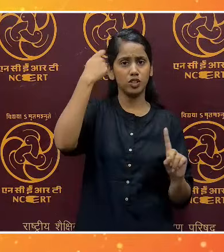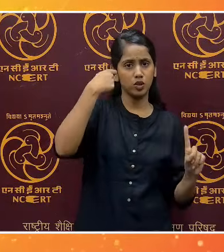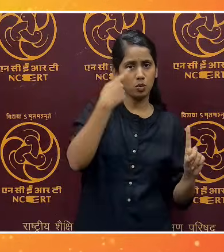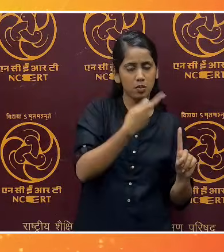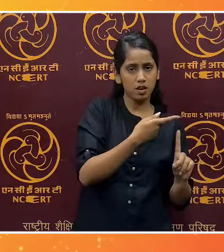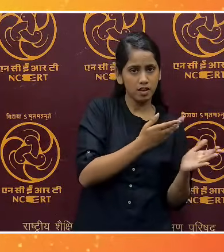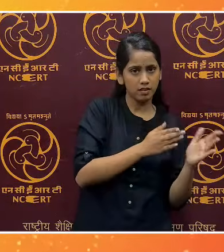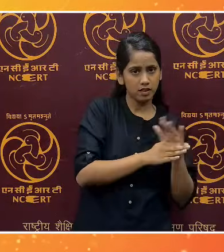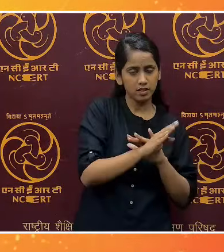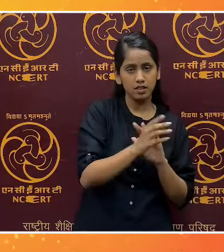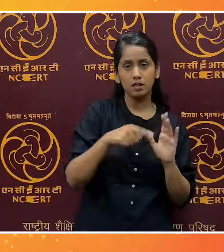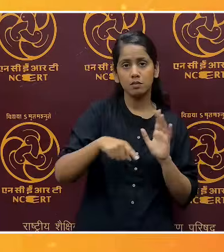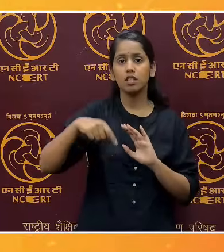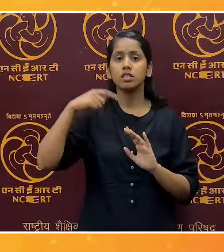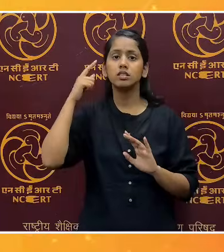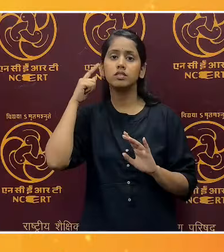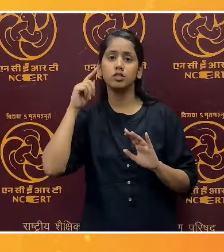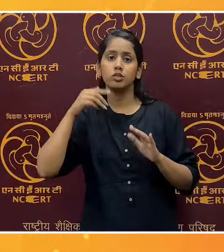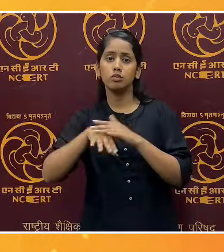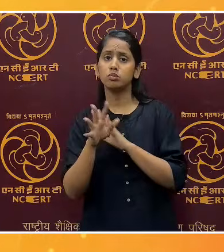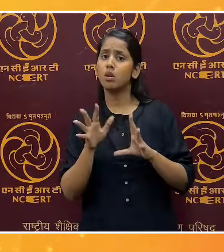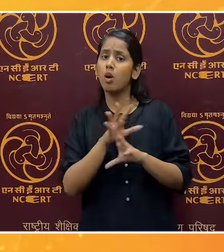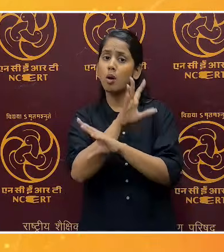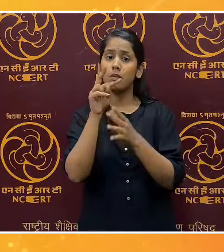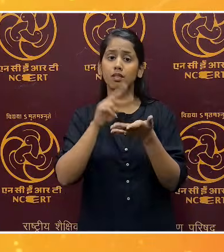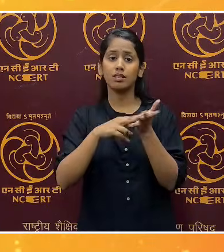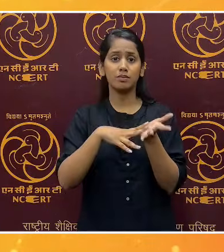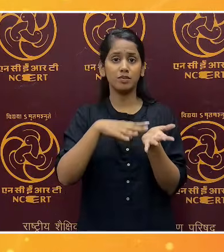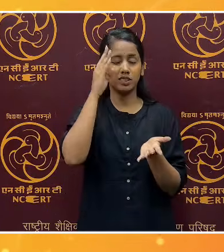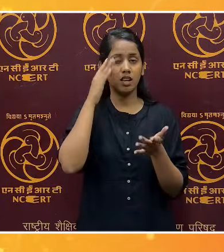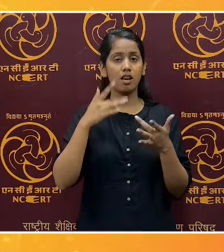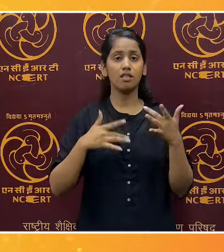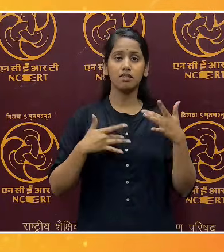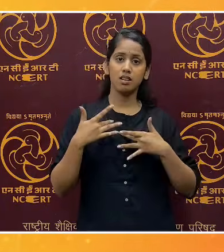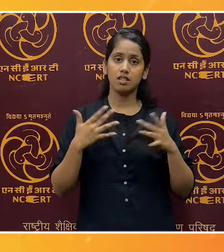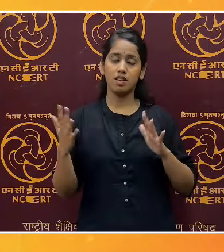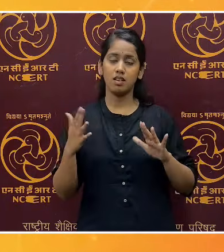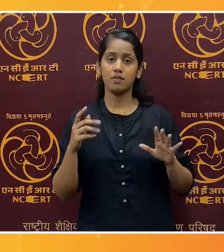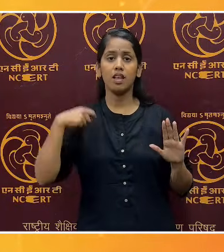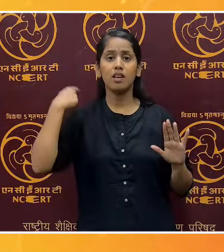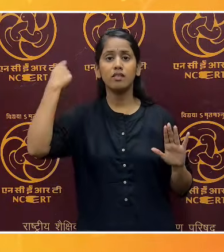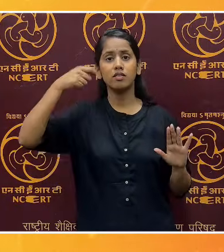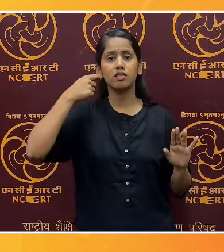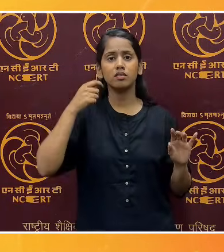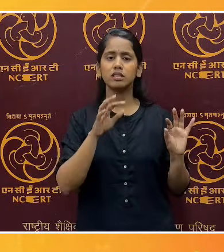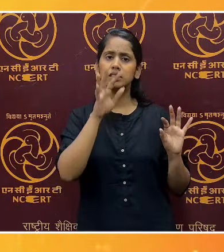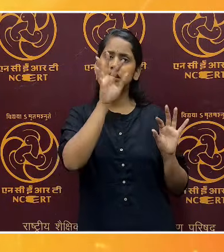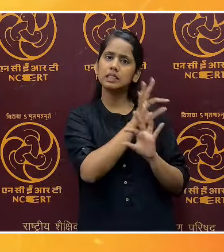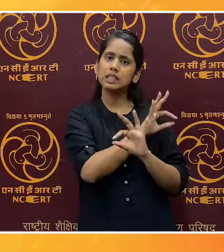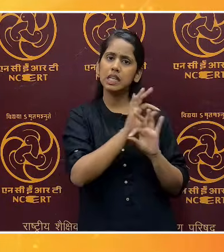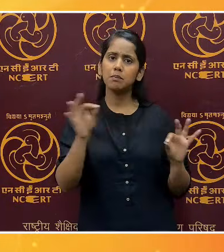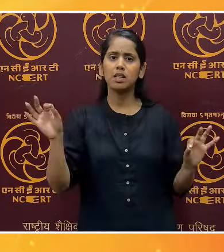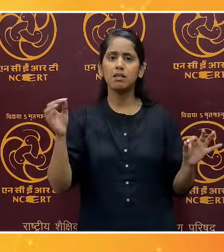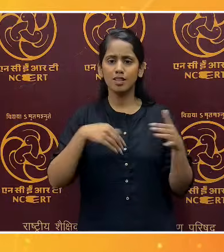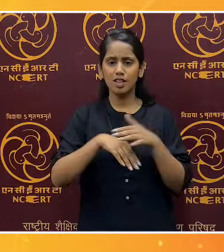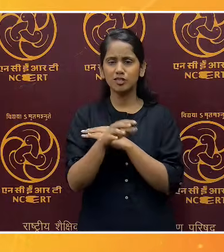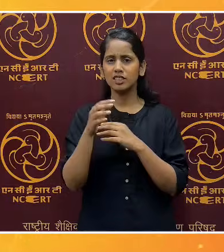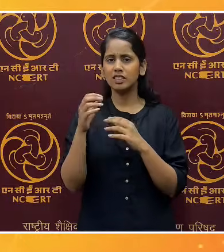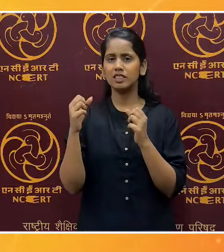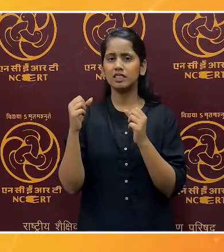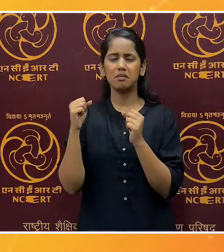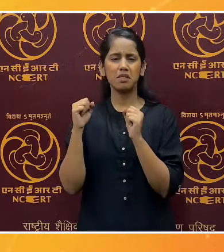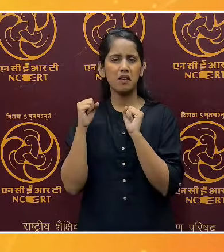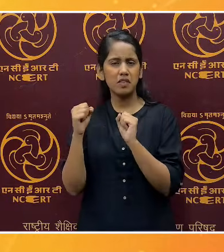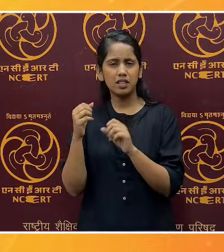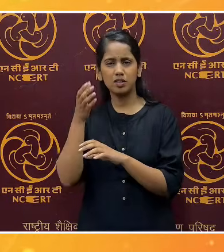medium, so it makes the learning easier and interesting. And the second is video simplify difficult concepts. So it means